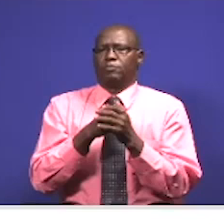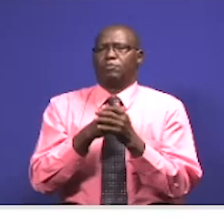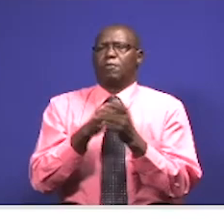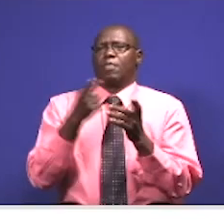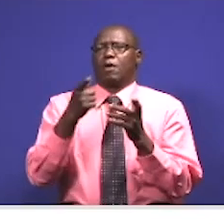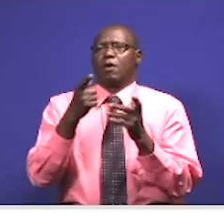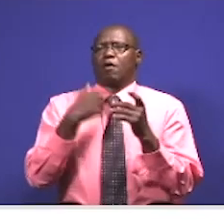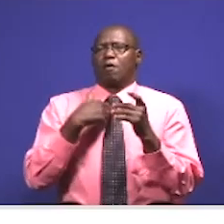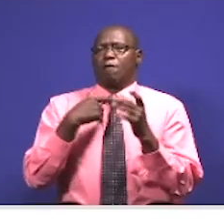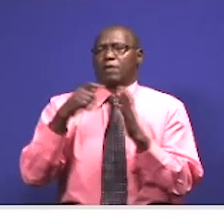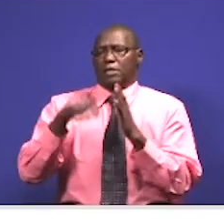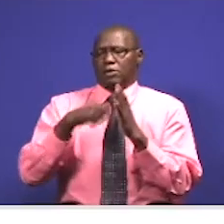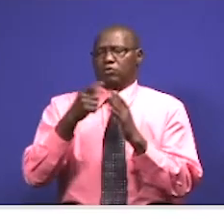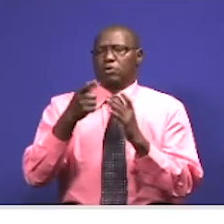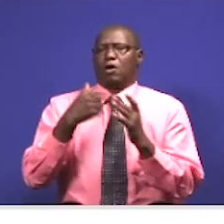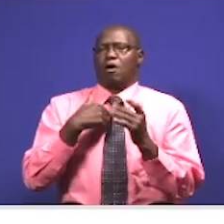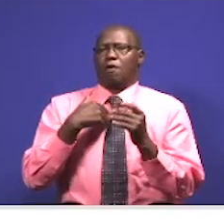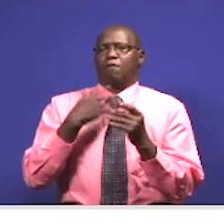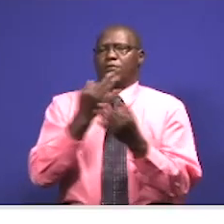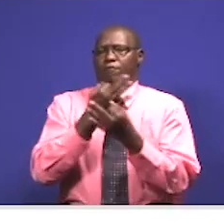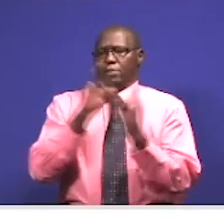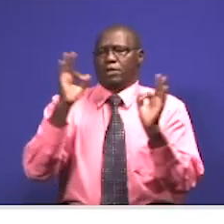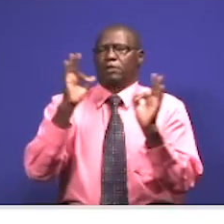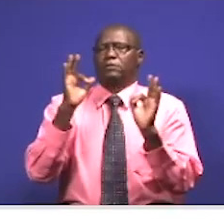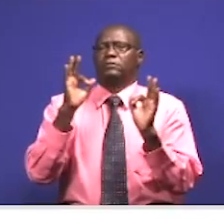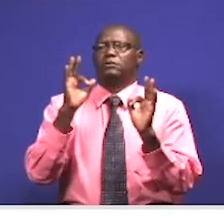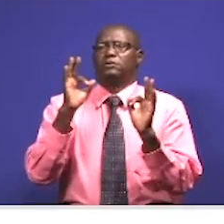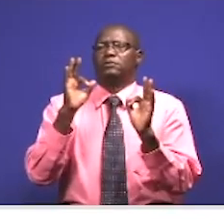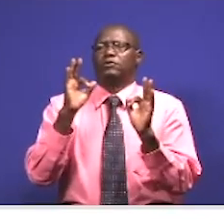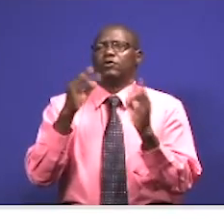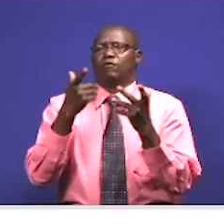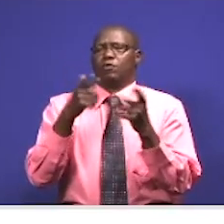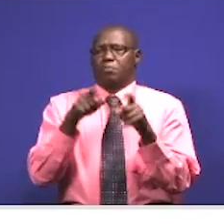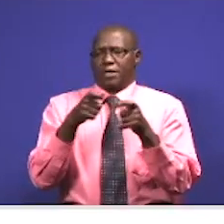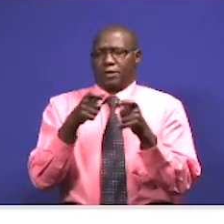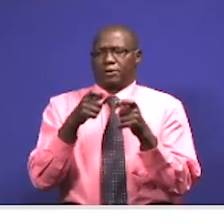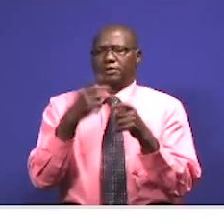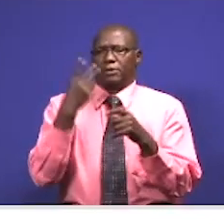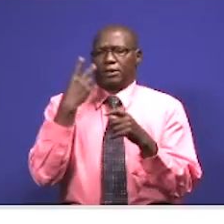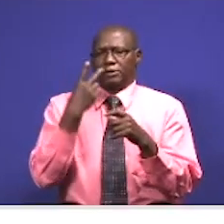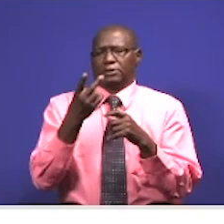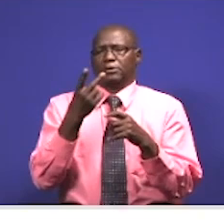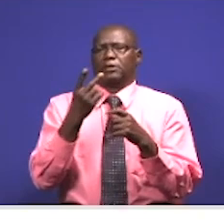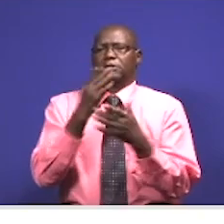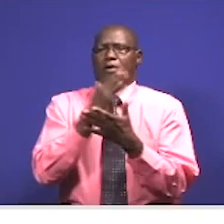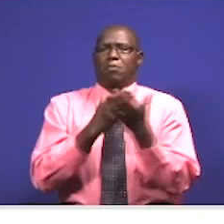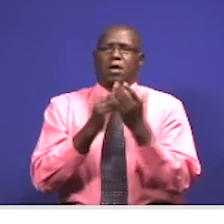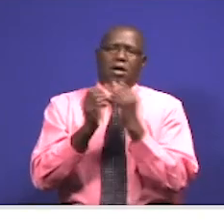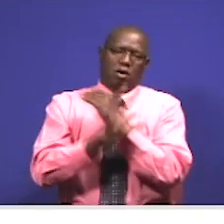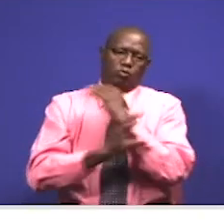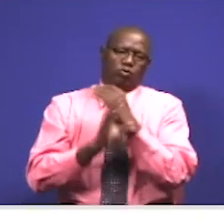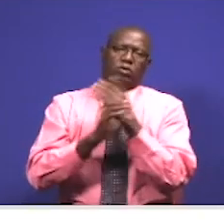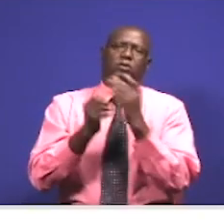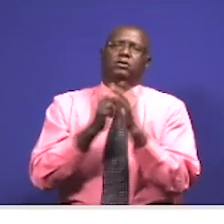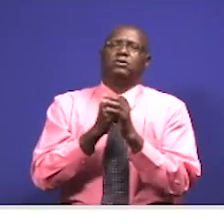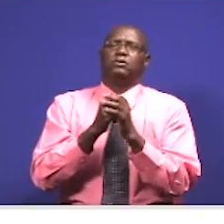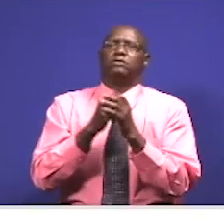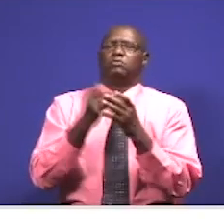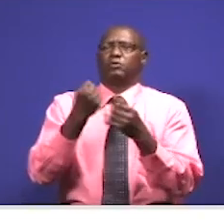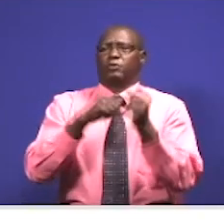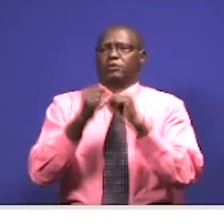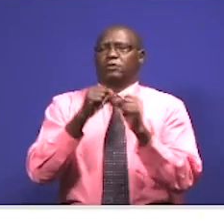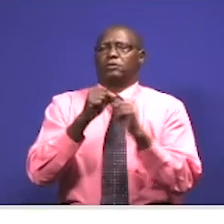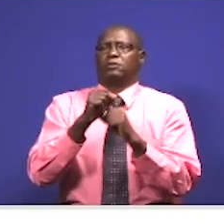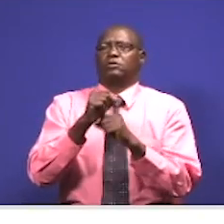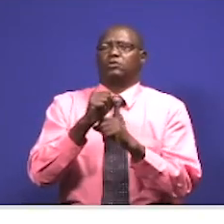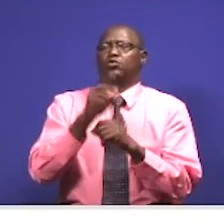industry has had on press freedom. Let's now take a look at some of the country's performances. Norway, in position one,